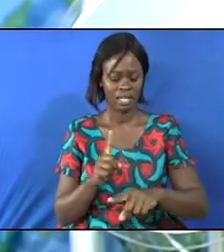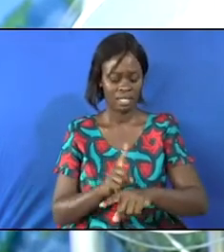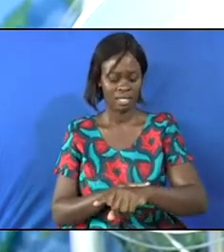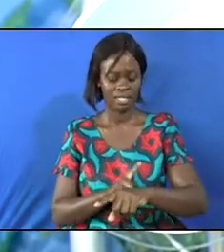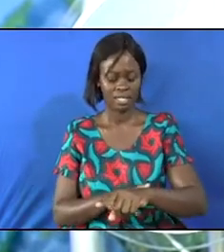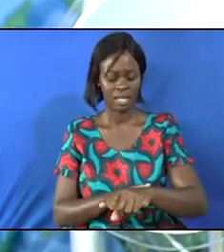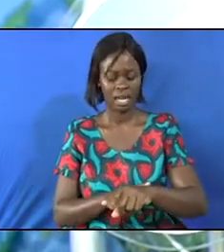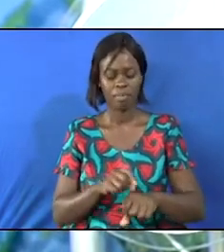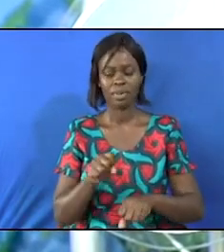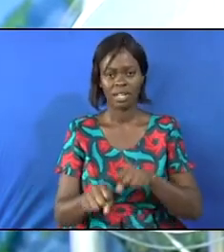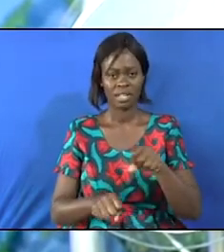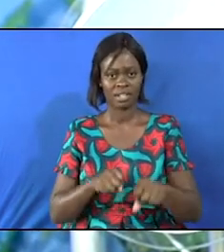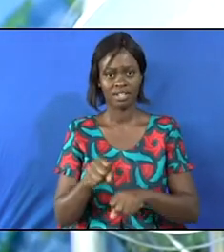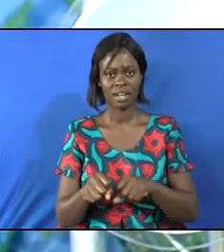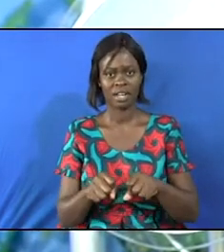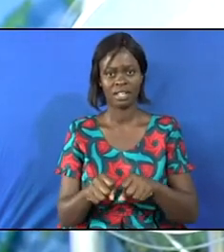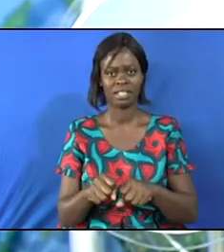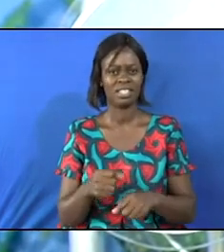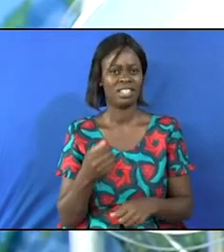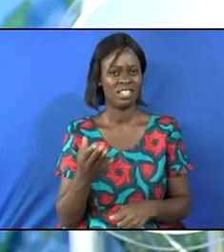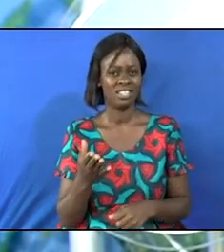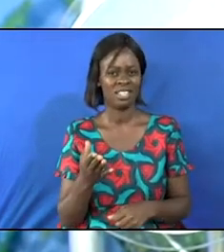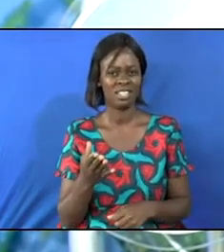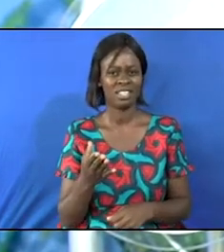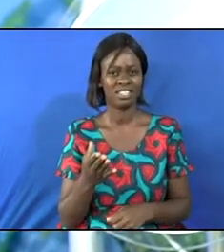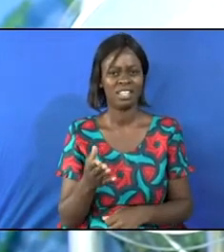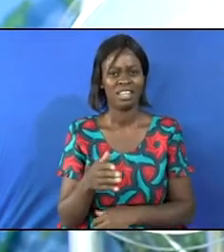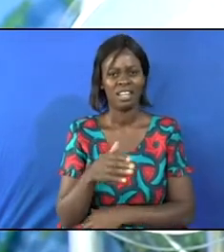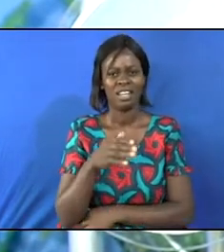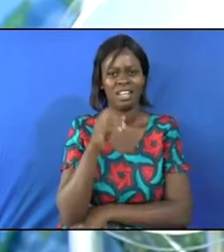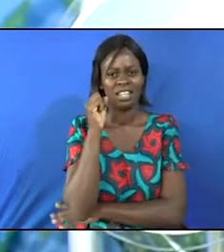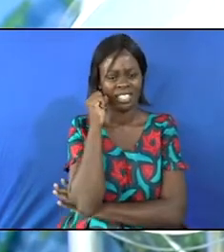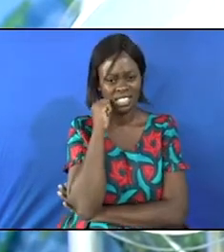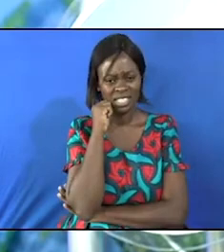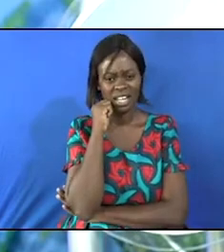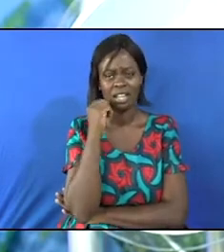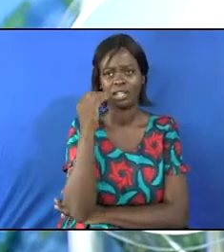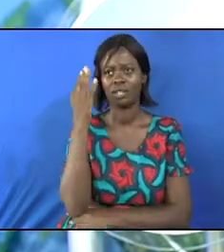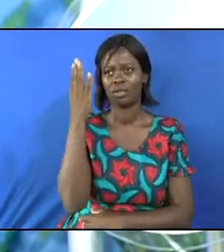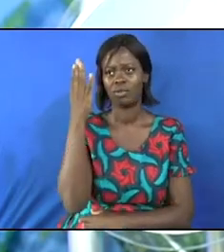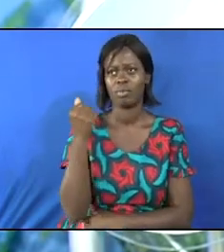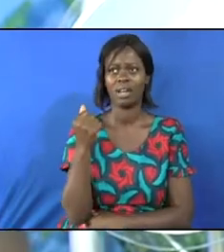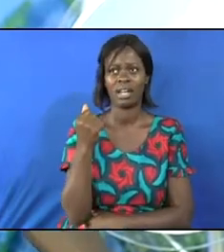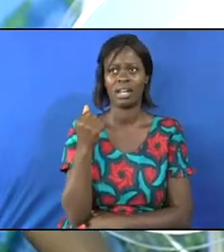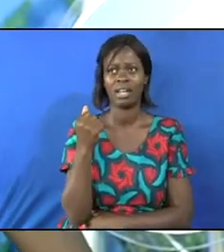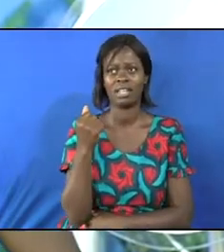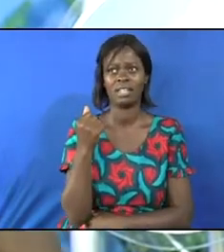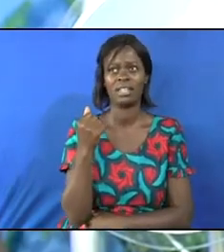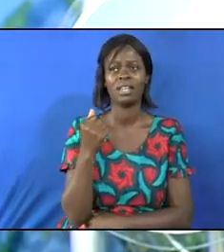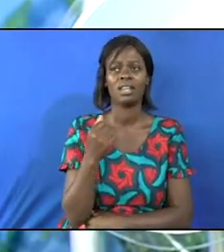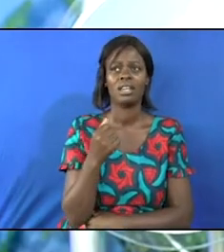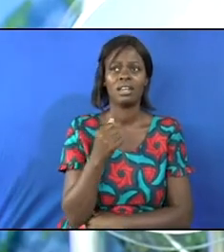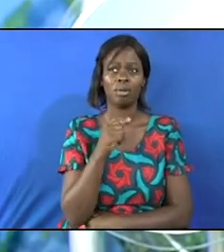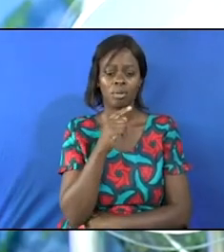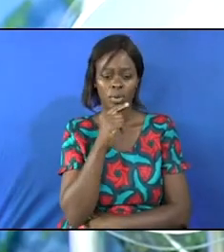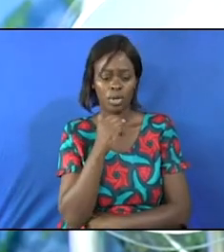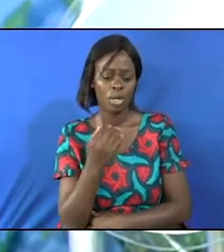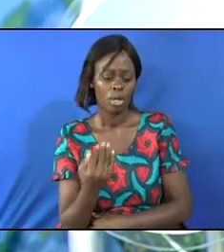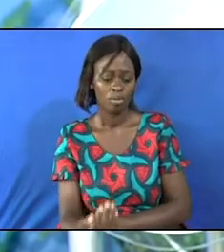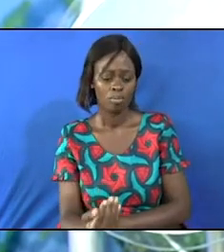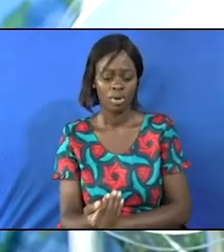was too good to be rode on the dusty paths. He told his father he does not want to ride it